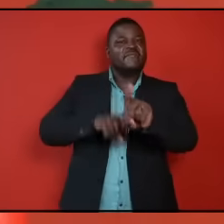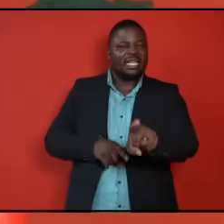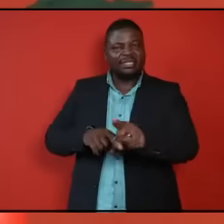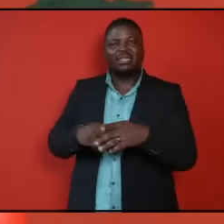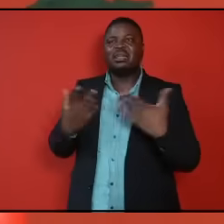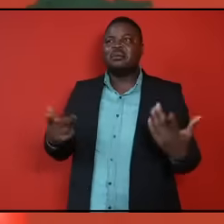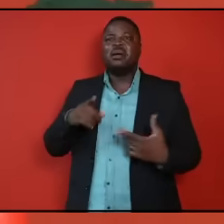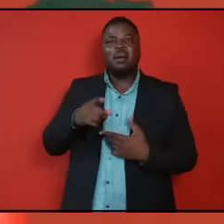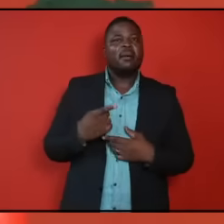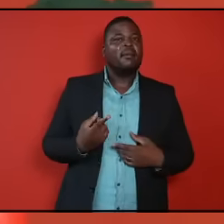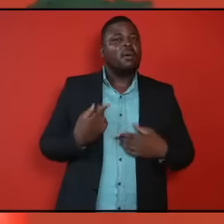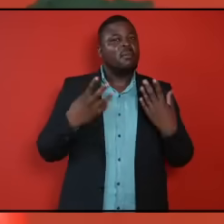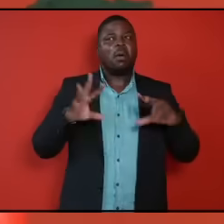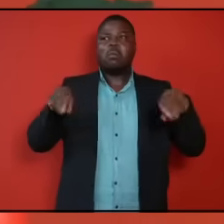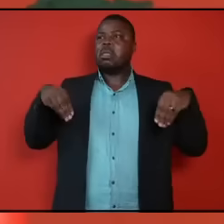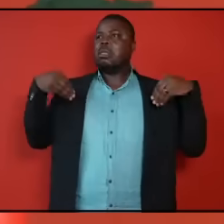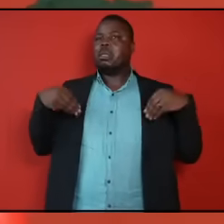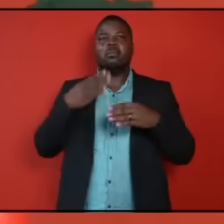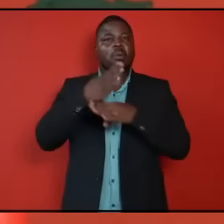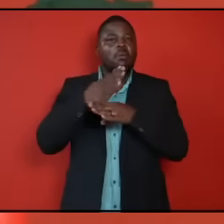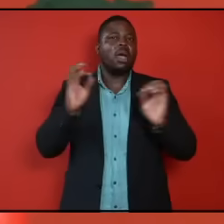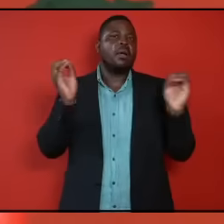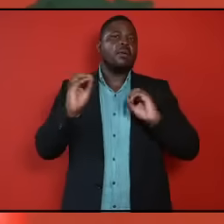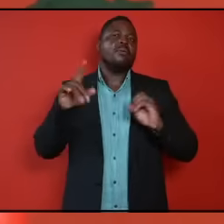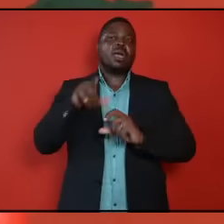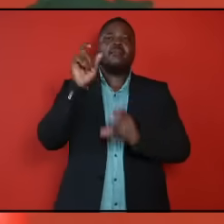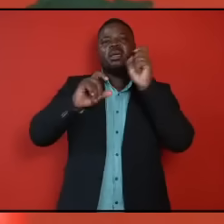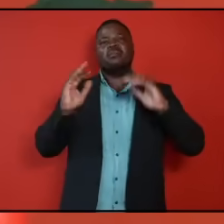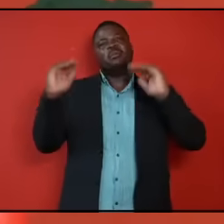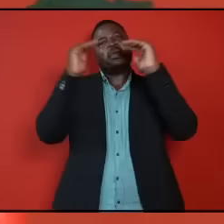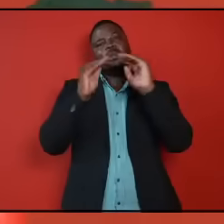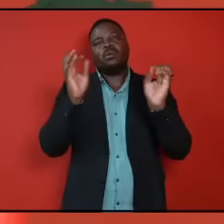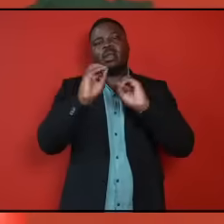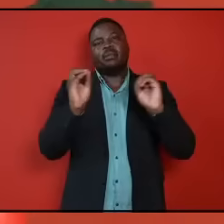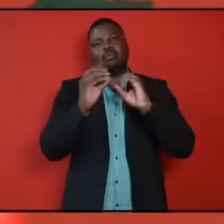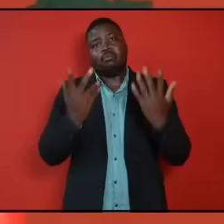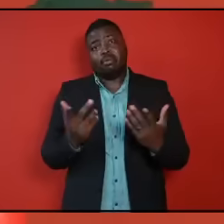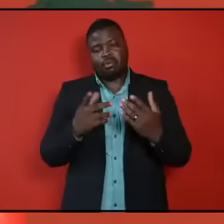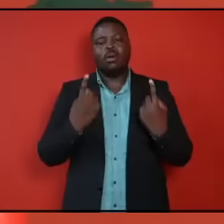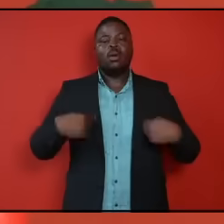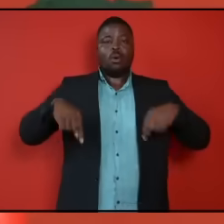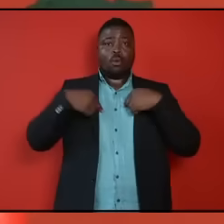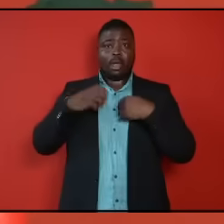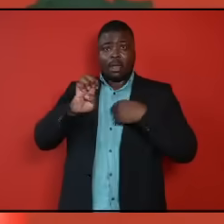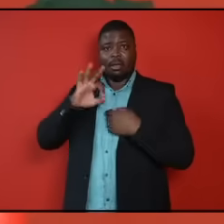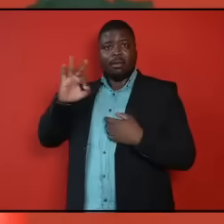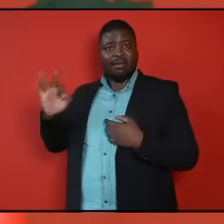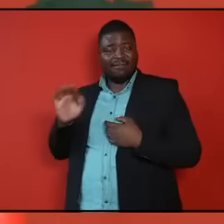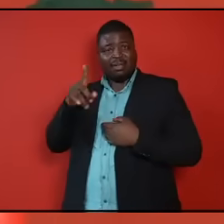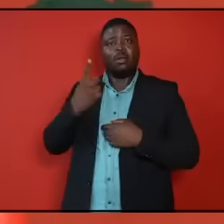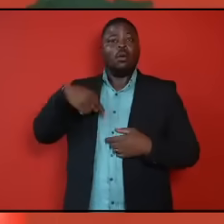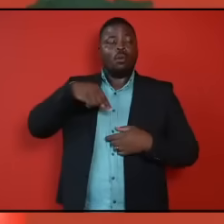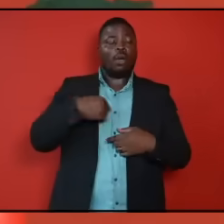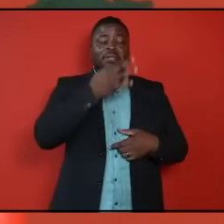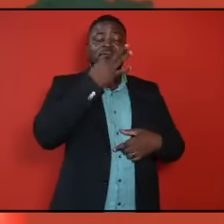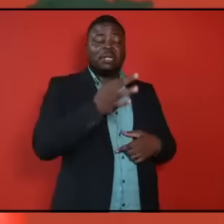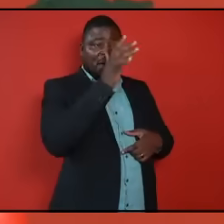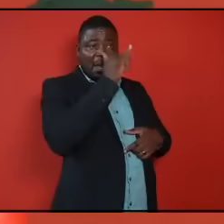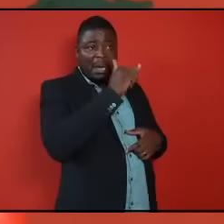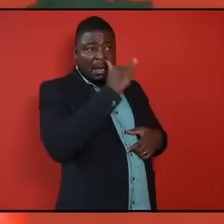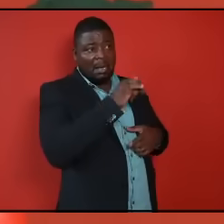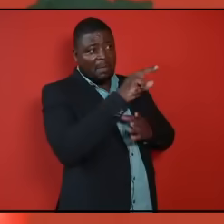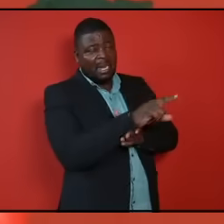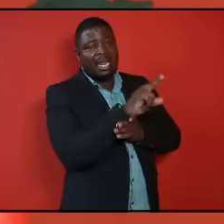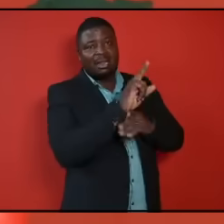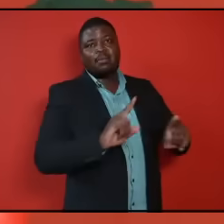unemployment, poverty, and inequality. The organization commits itself to confronting criminality through legislative